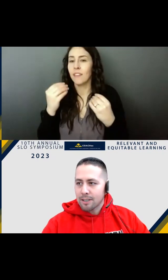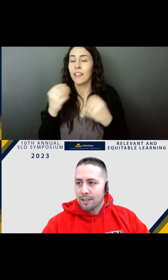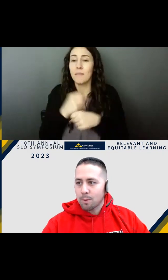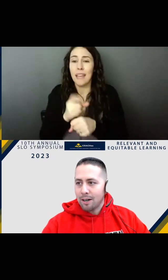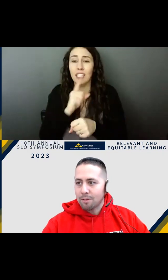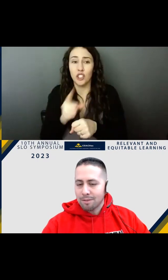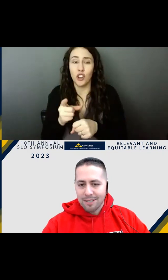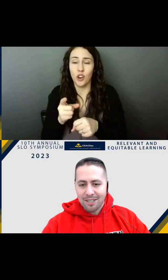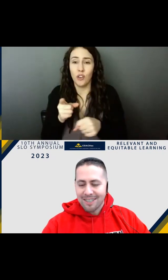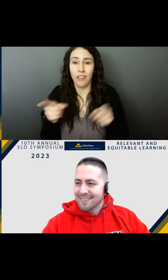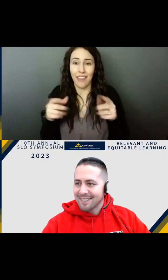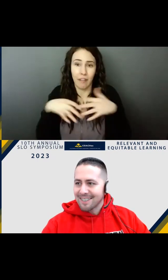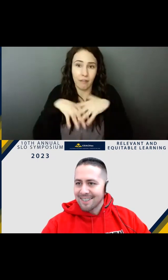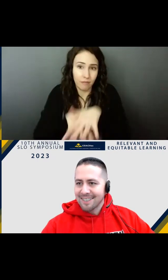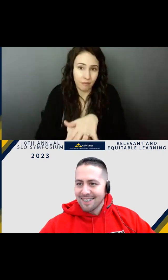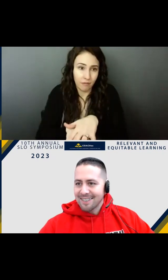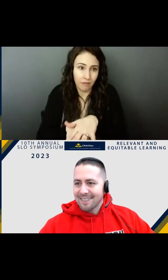So that's what I'd offer to start.